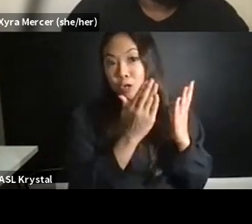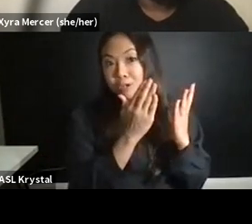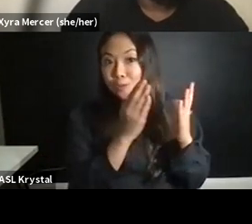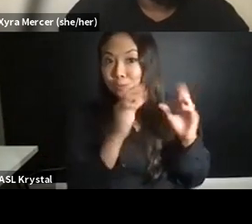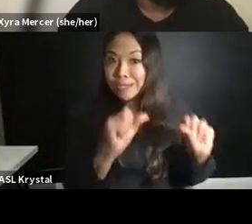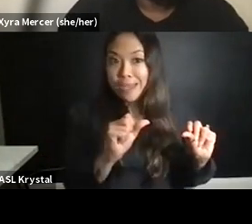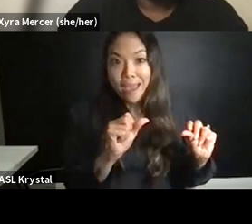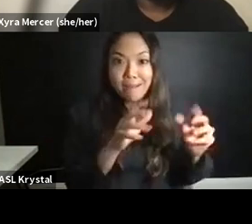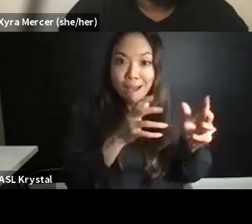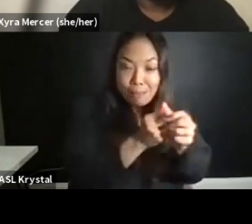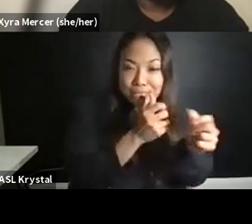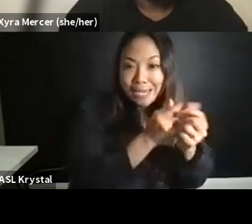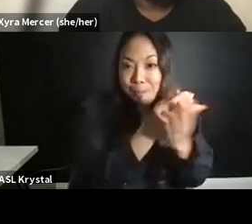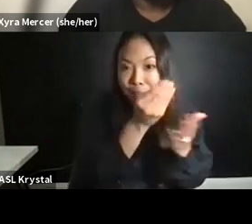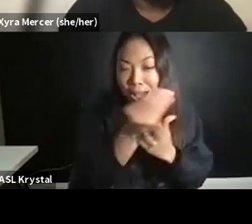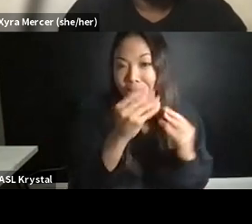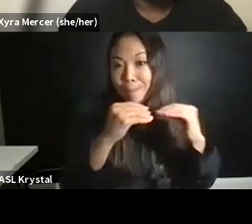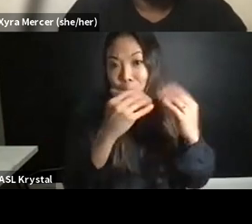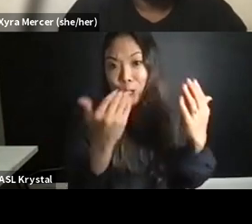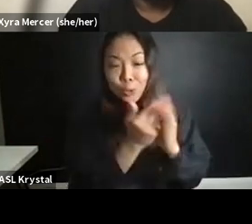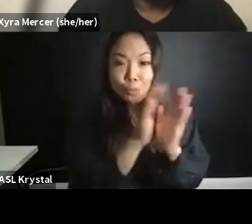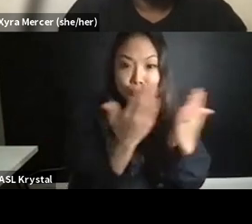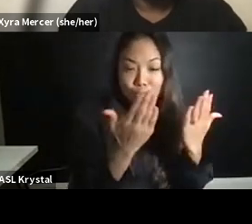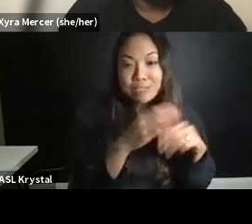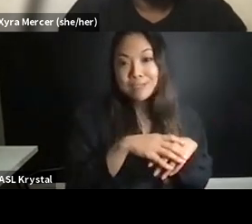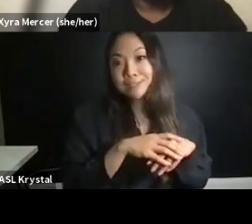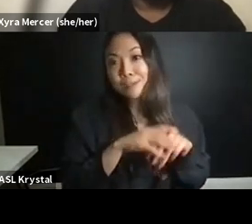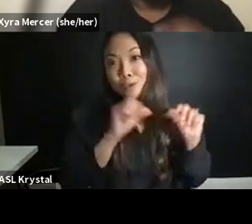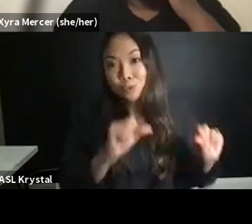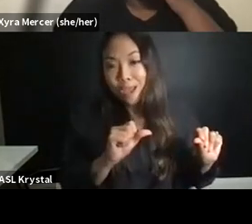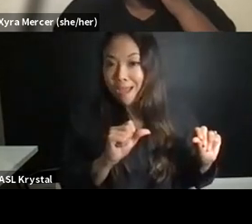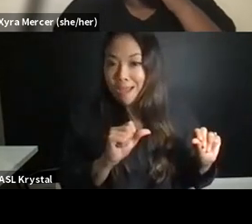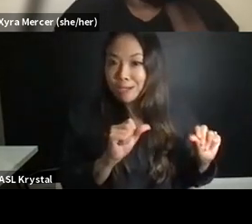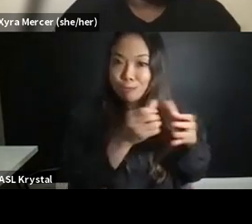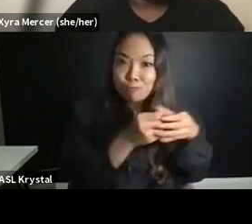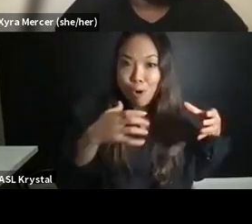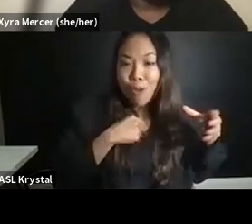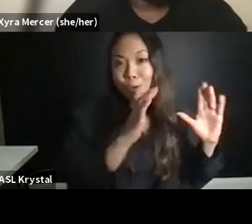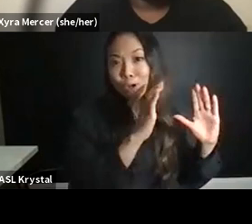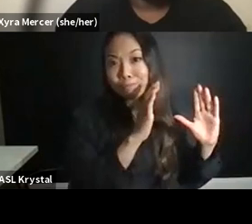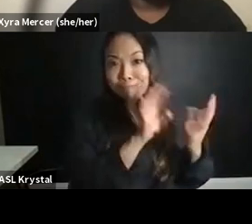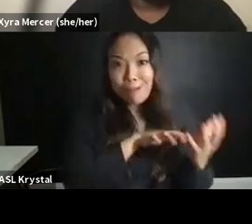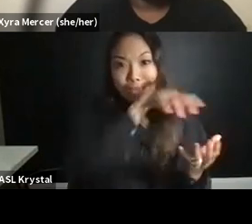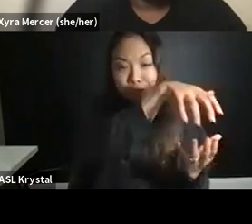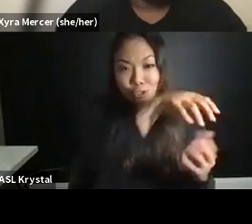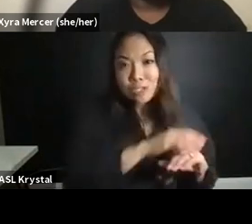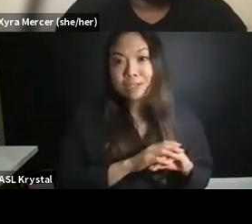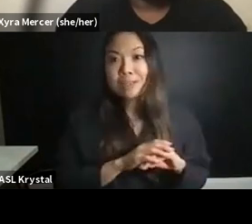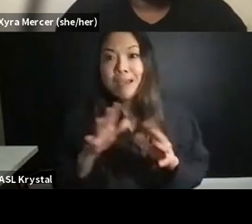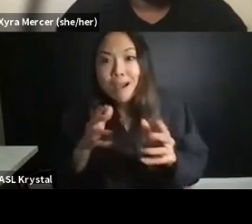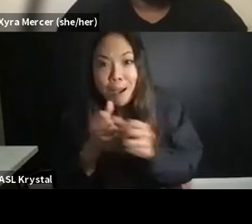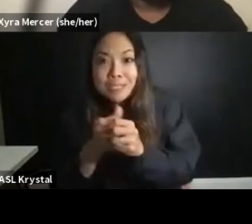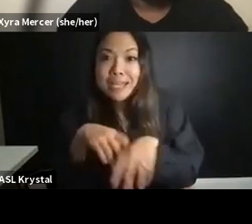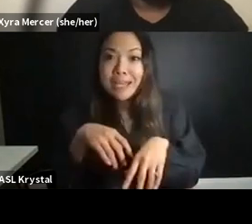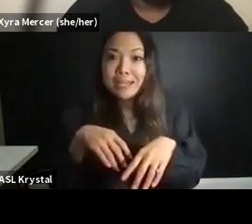the collections that are needed we can update the spaces with the sr funding and the shelving that's needed and the printers and different